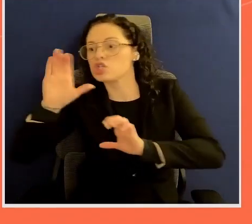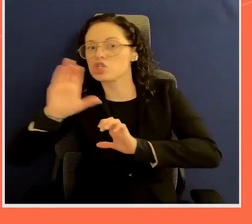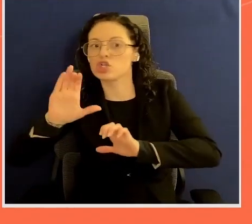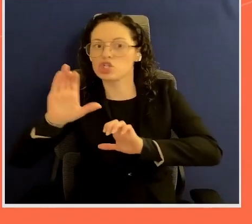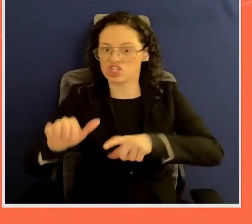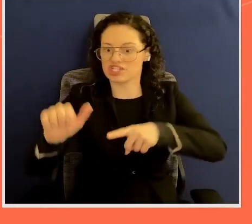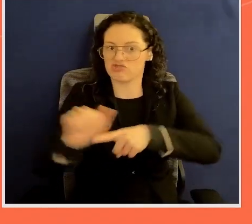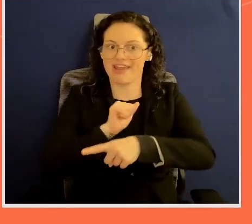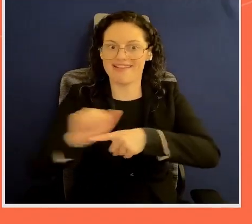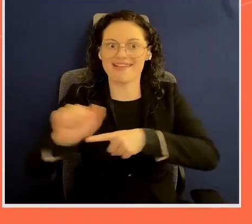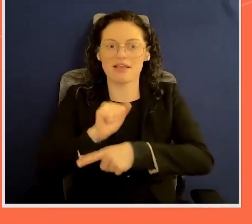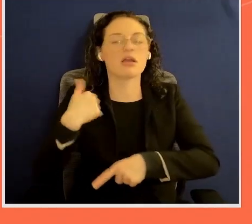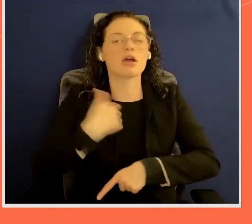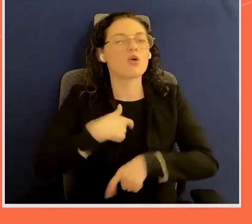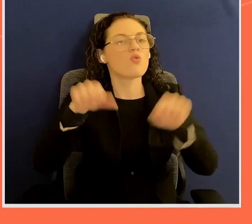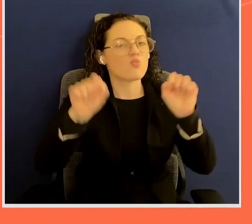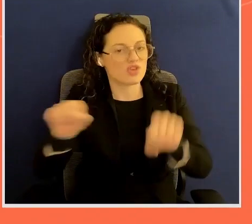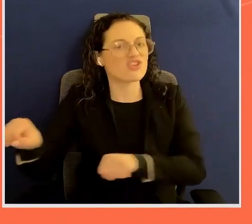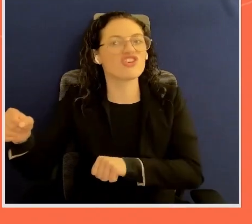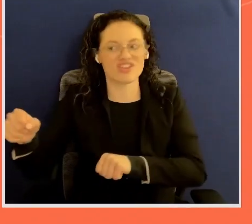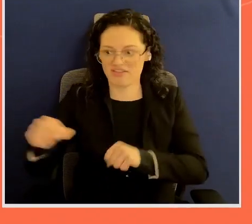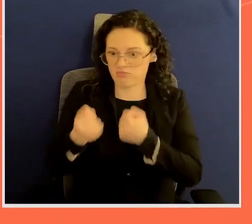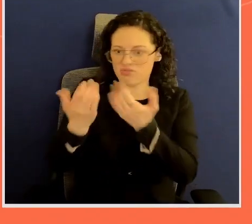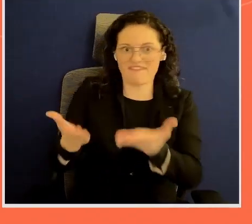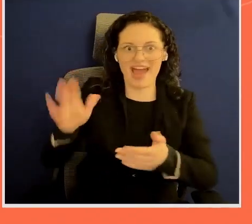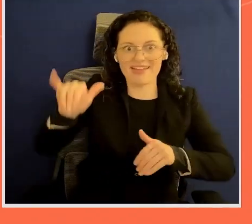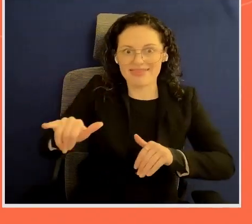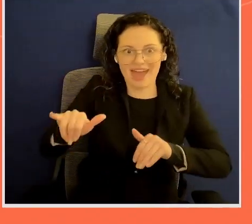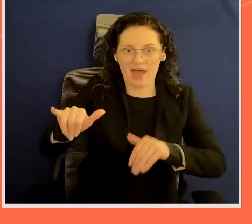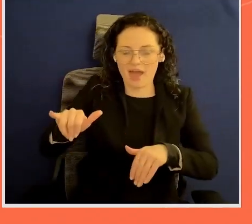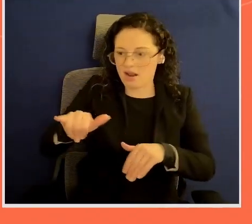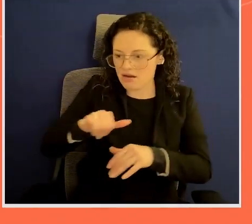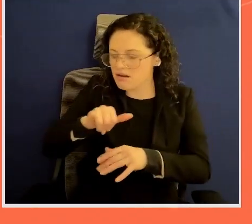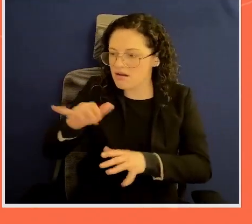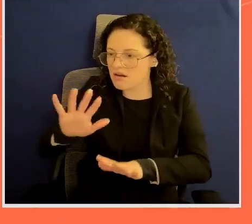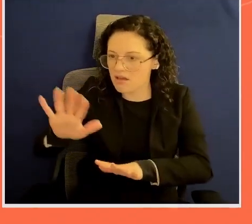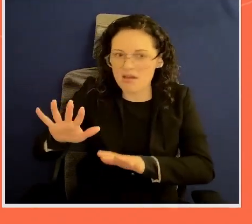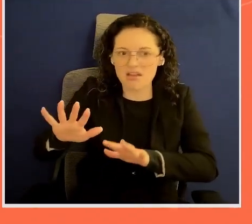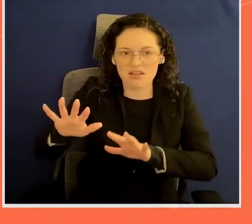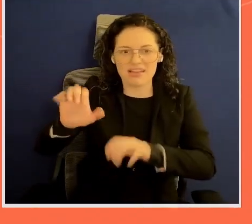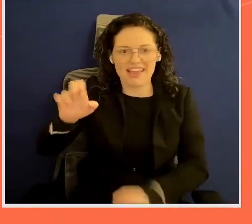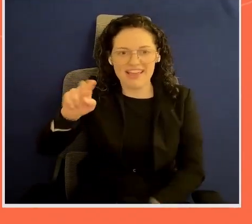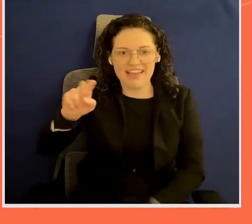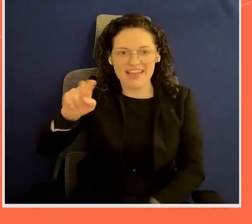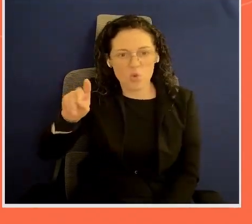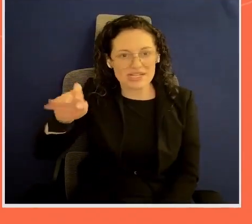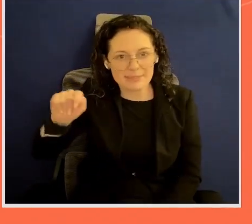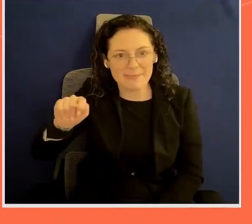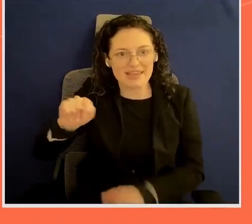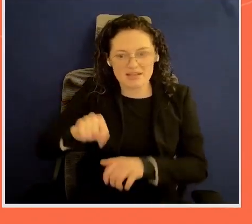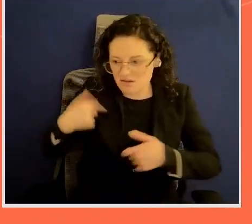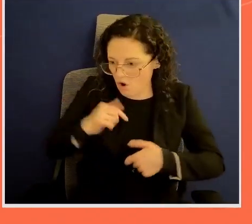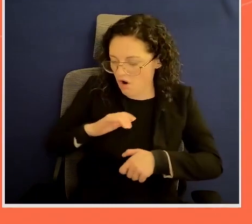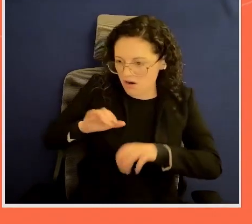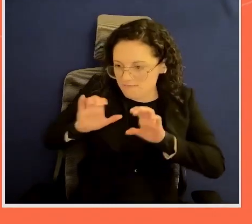IPCC report, that we must do so much more to avoid the worst consequences of this